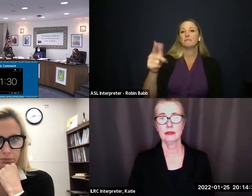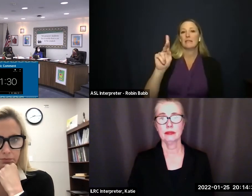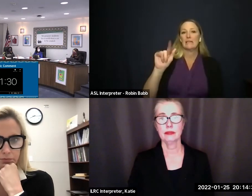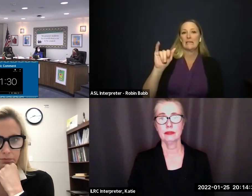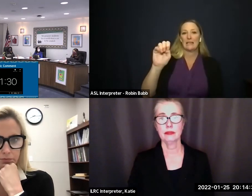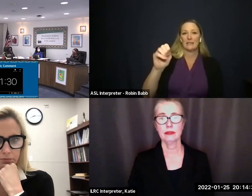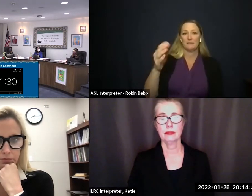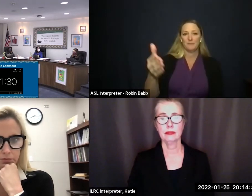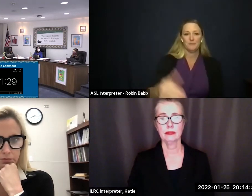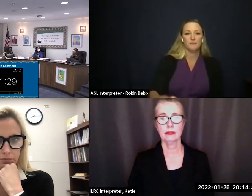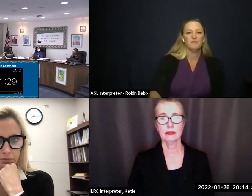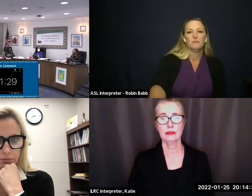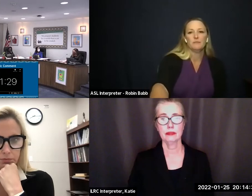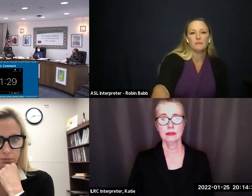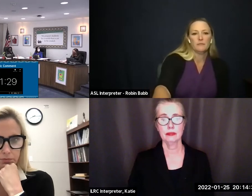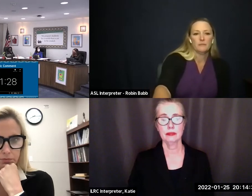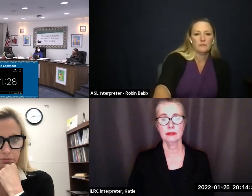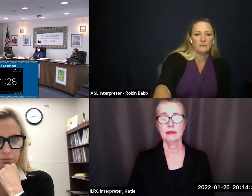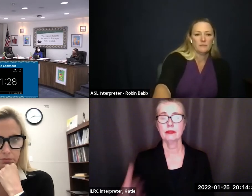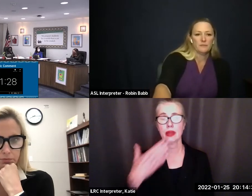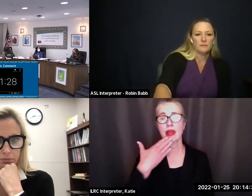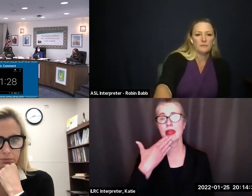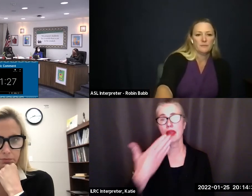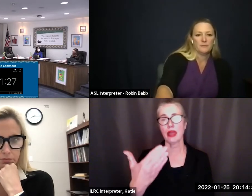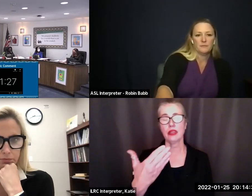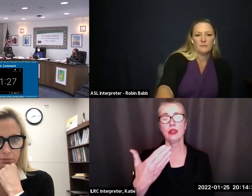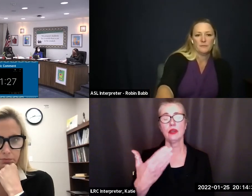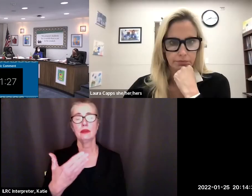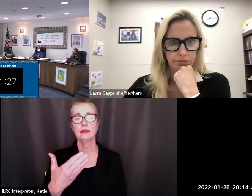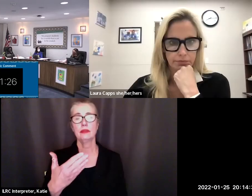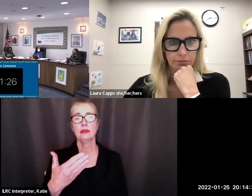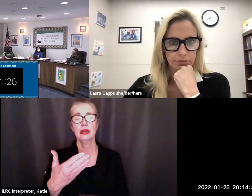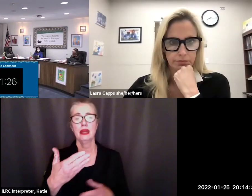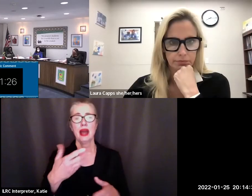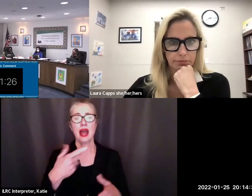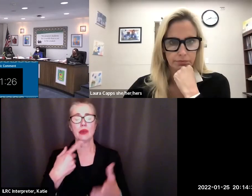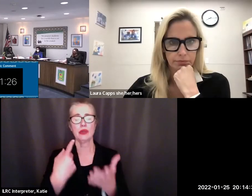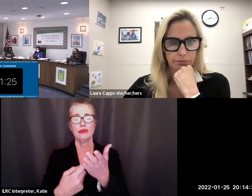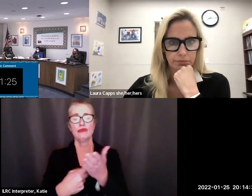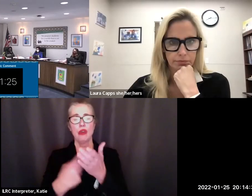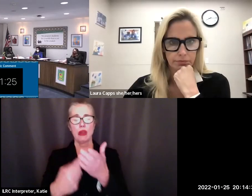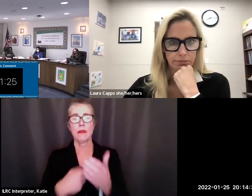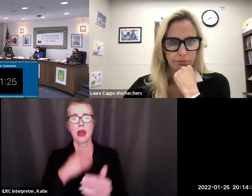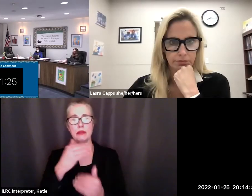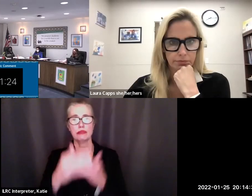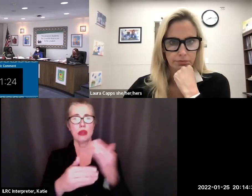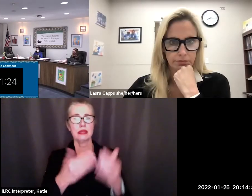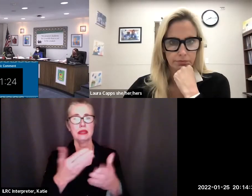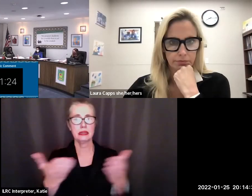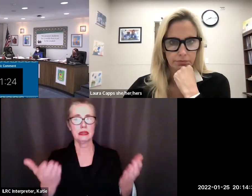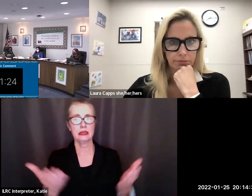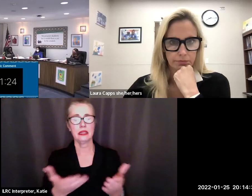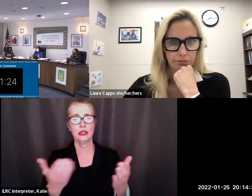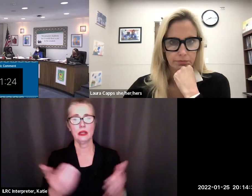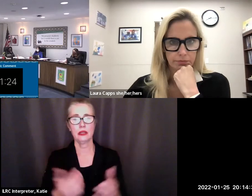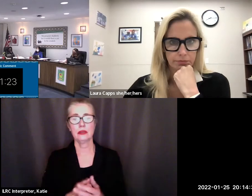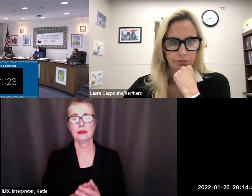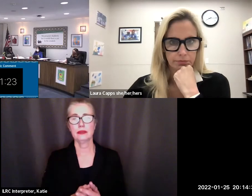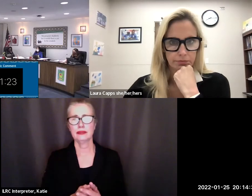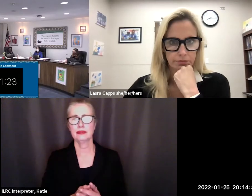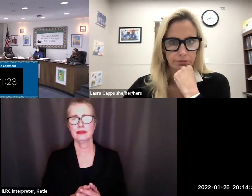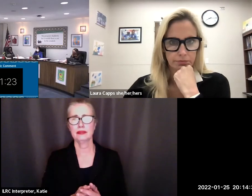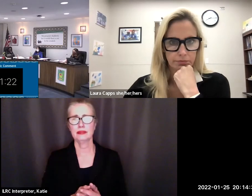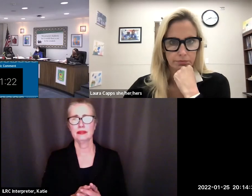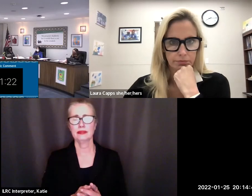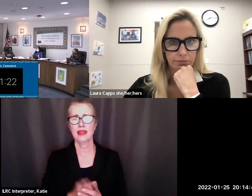thank you i do want to um speak to a little bit of the process here and um i did a um i thought there was some